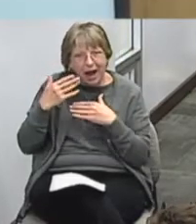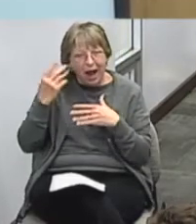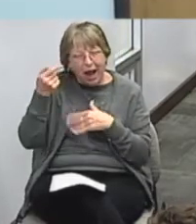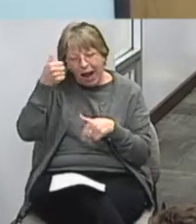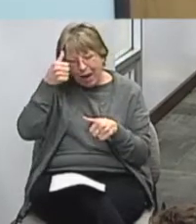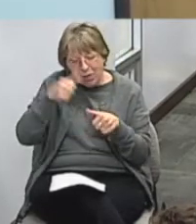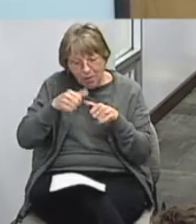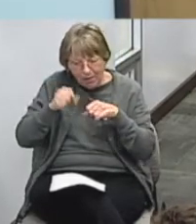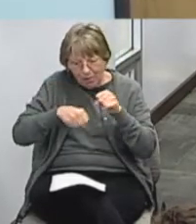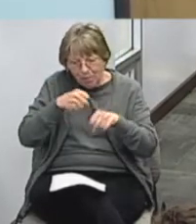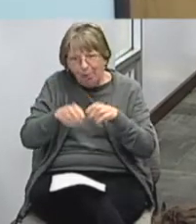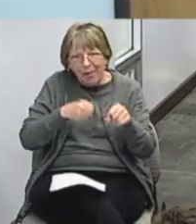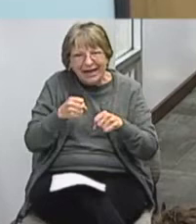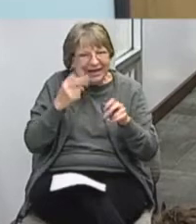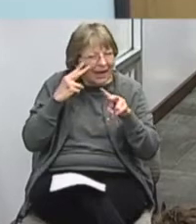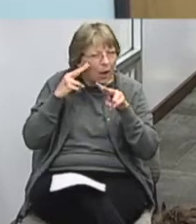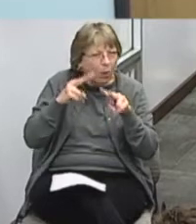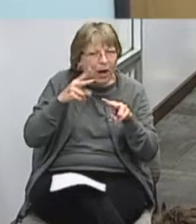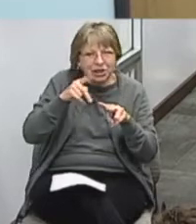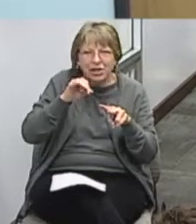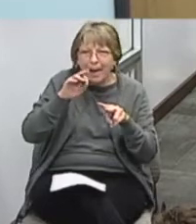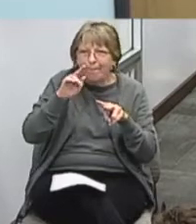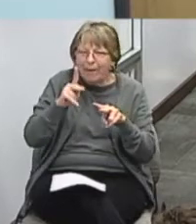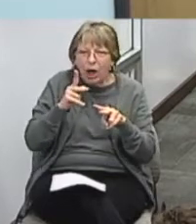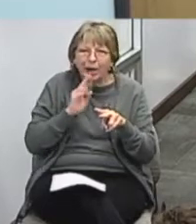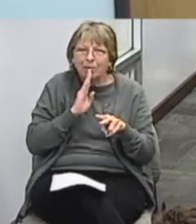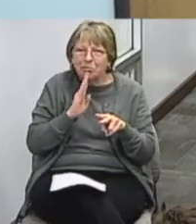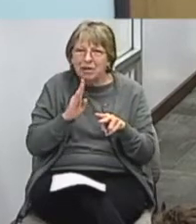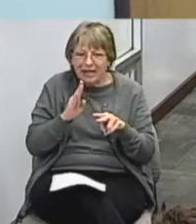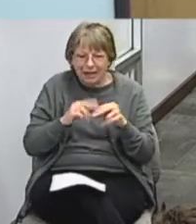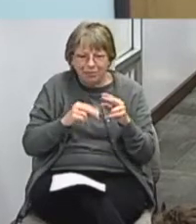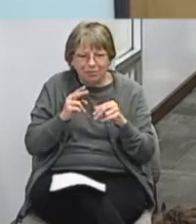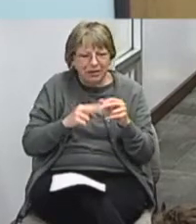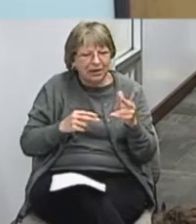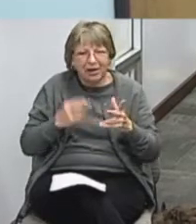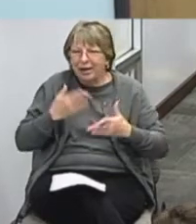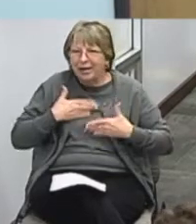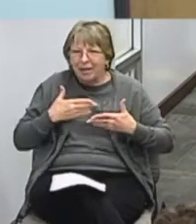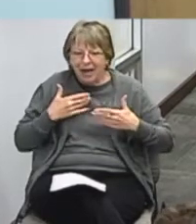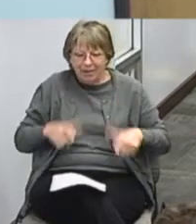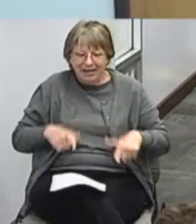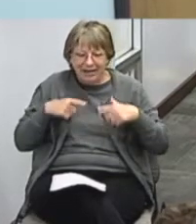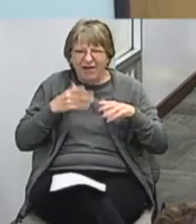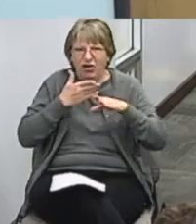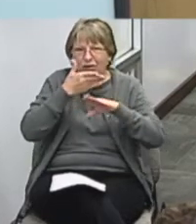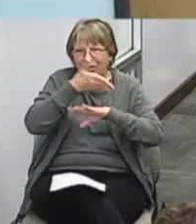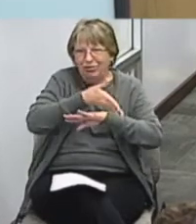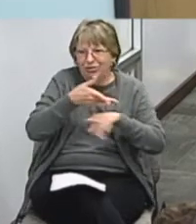It's my favorite spot in town, and I'm glad I get to live across the street from it now.